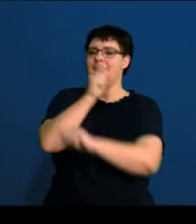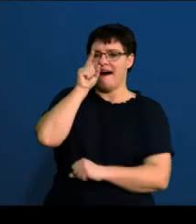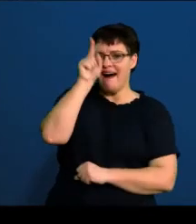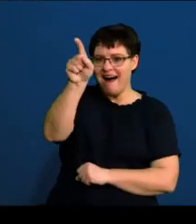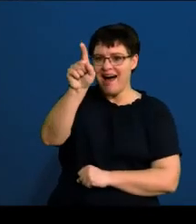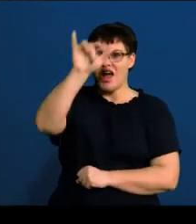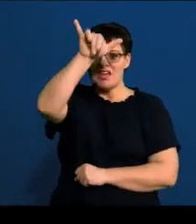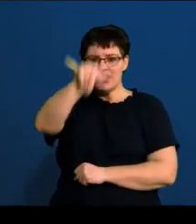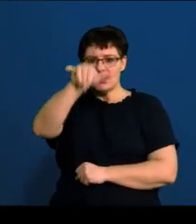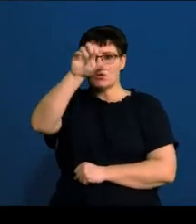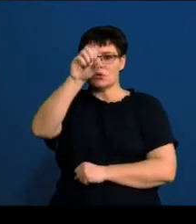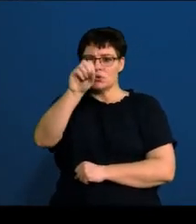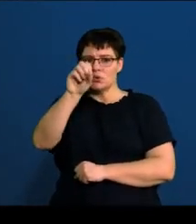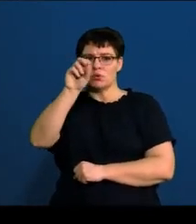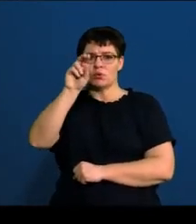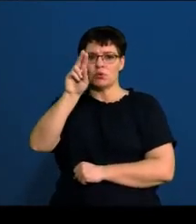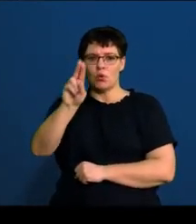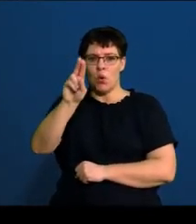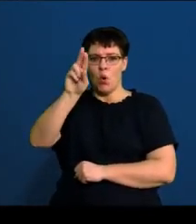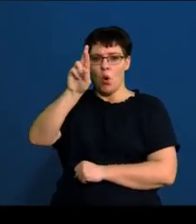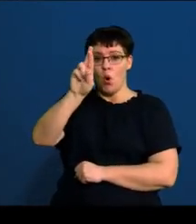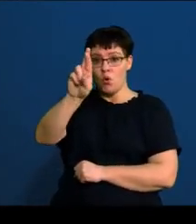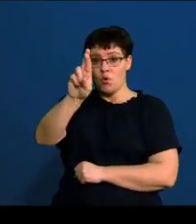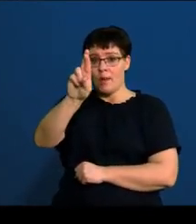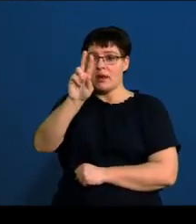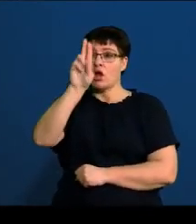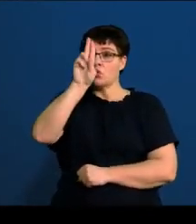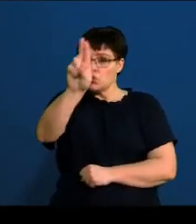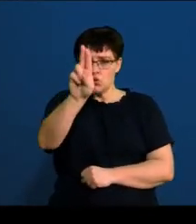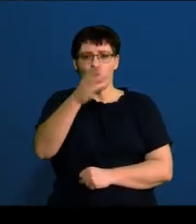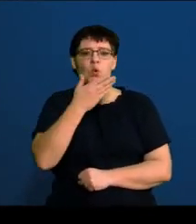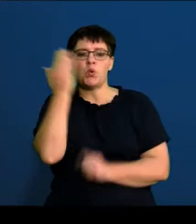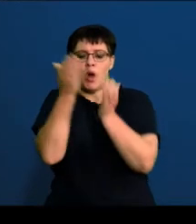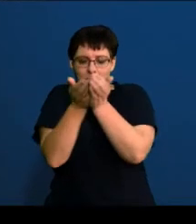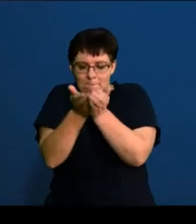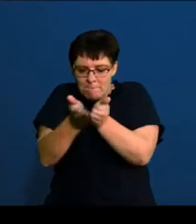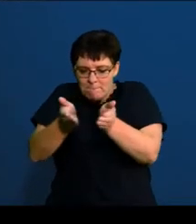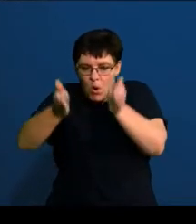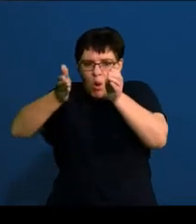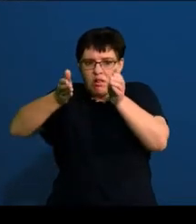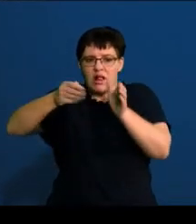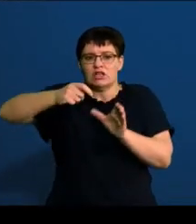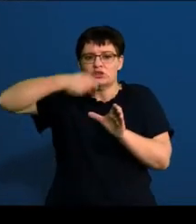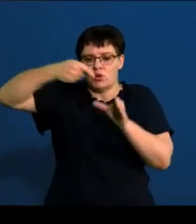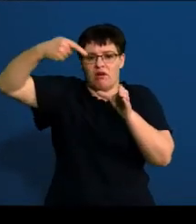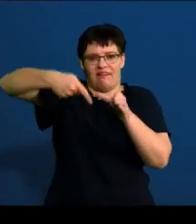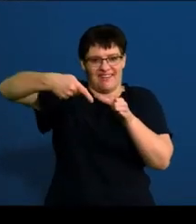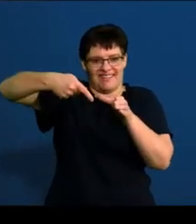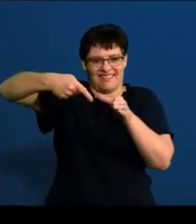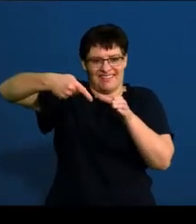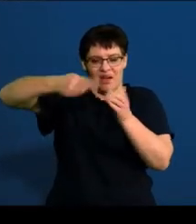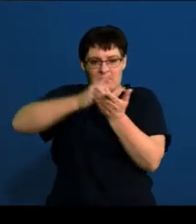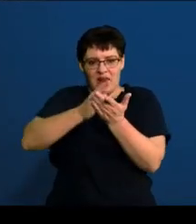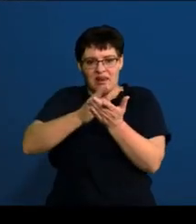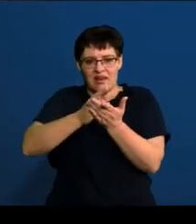at this specifically. So if you look here, there's a little bowl with a spoon in it, and instead of a U,